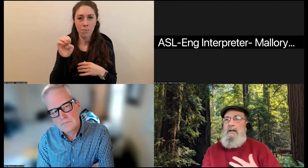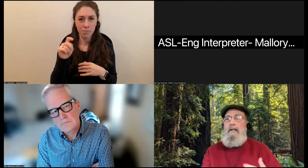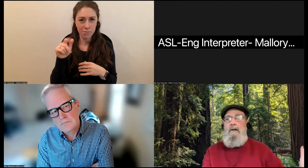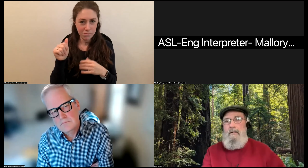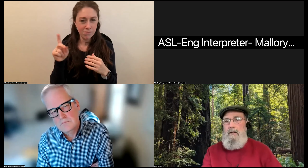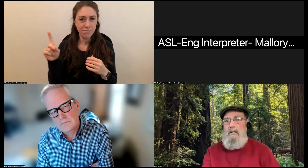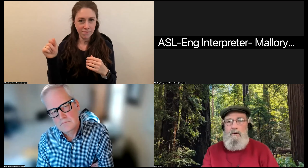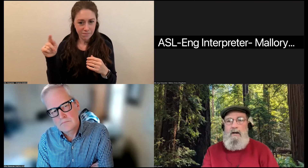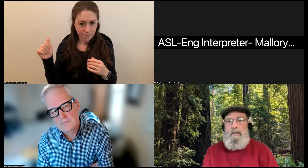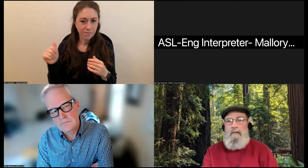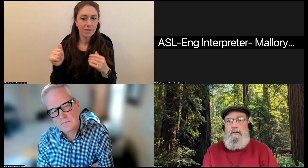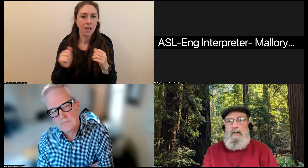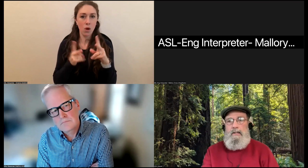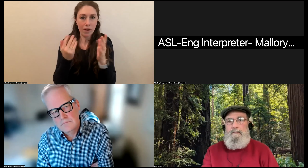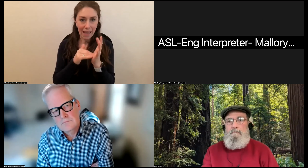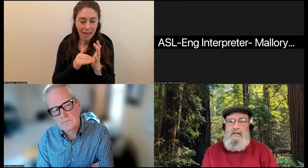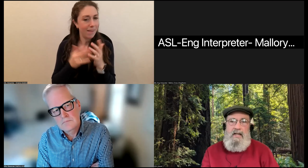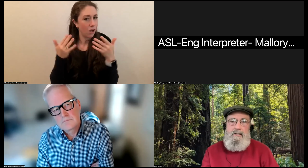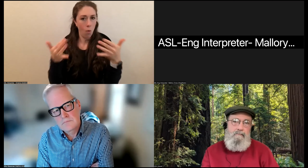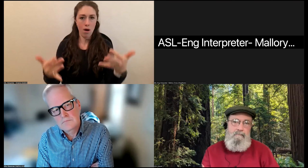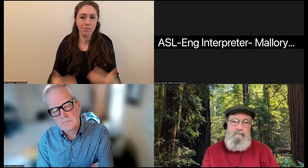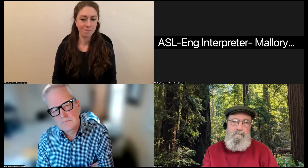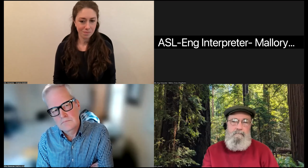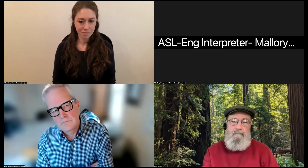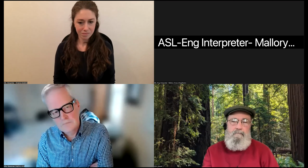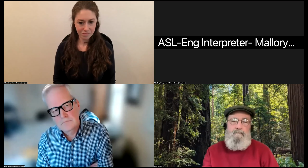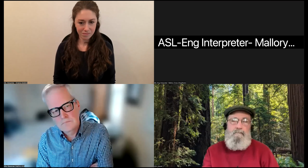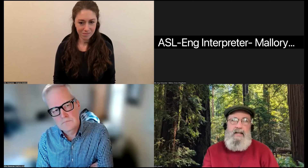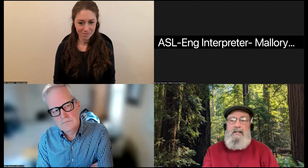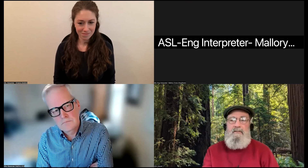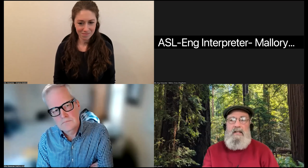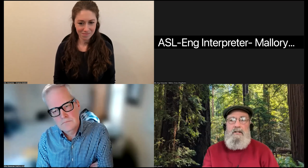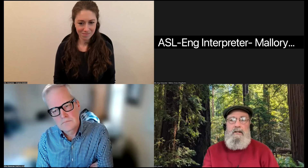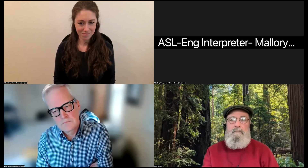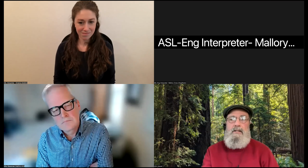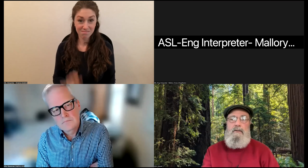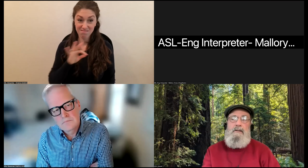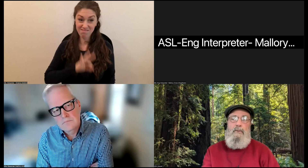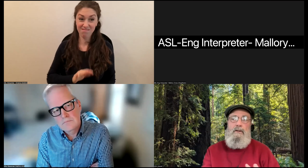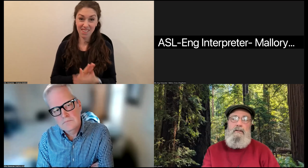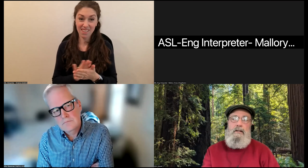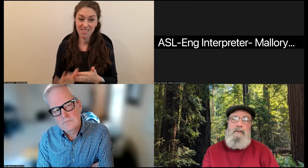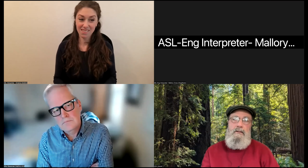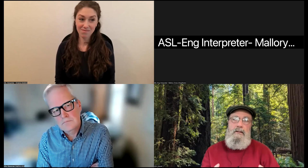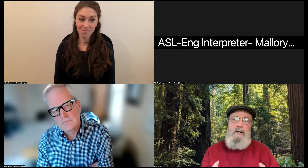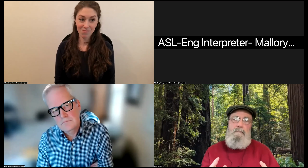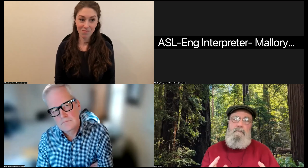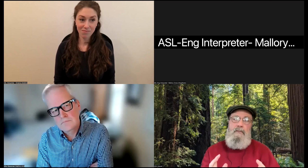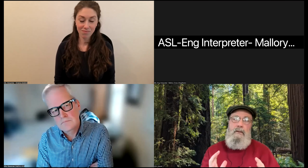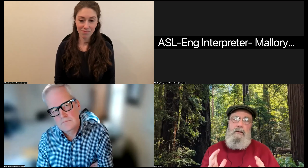we reload and go on. So that's an advantage. But so it's important